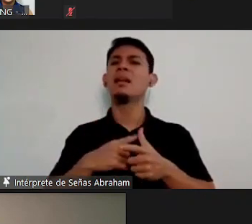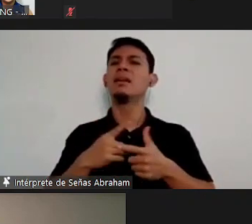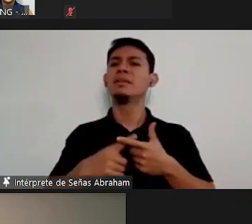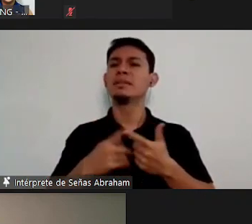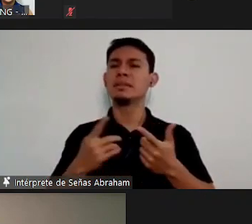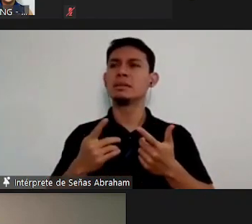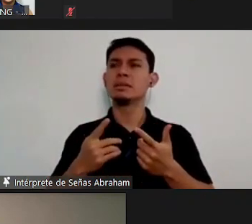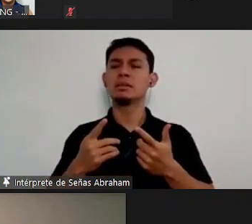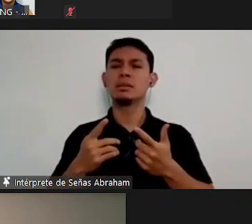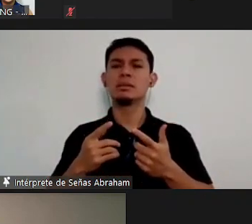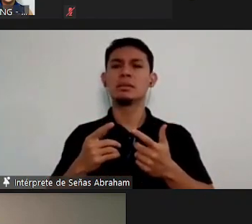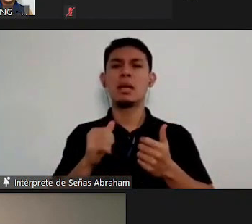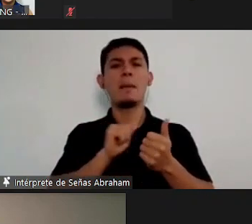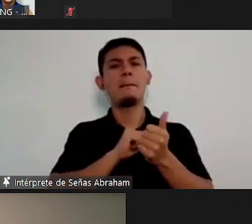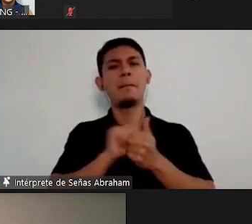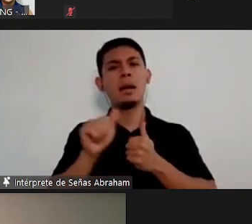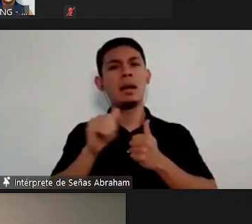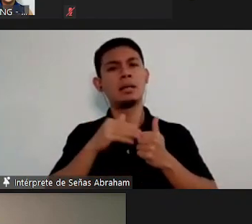a